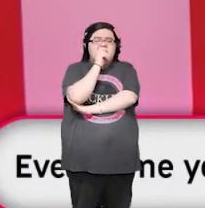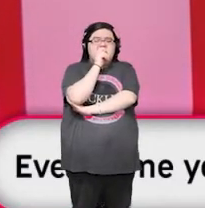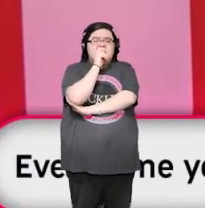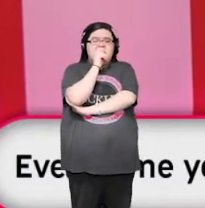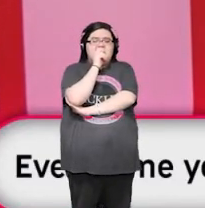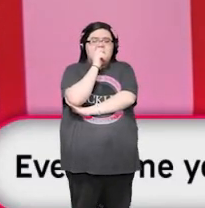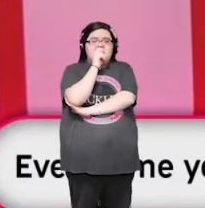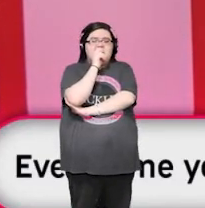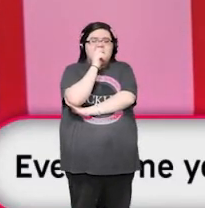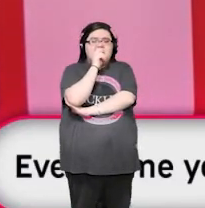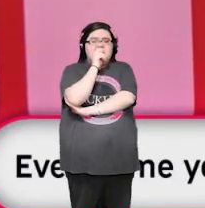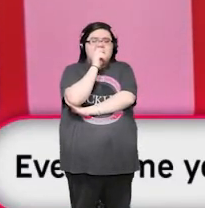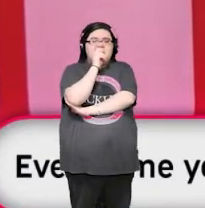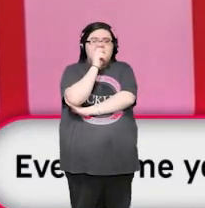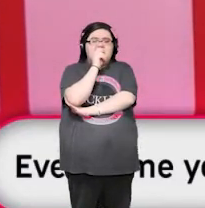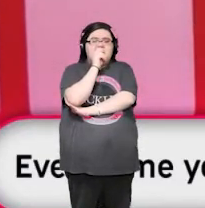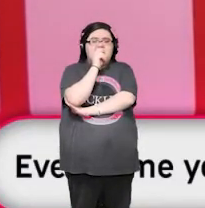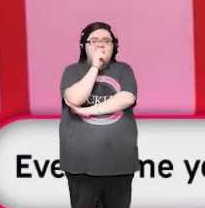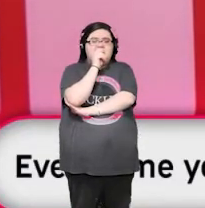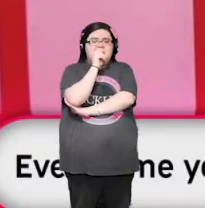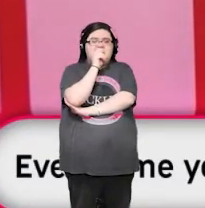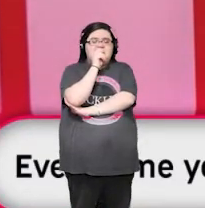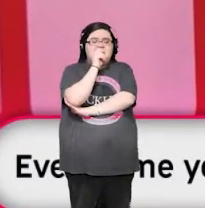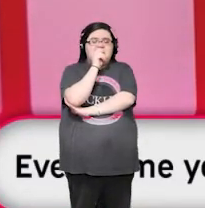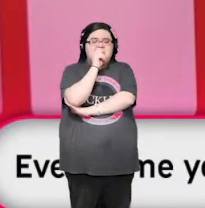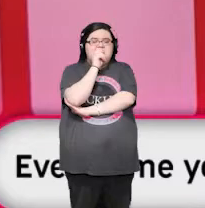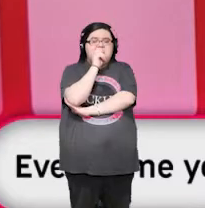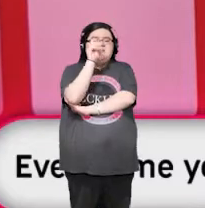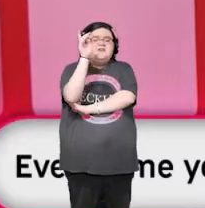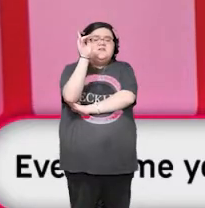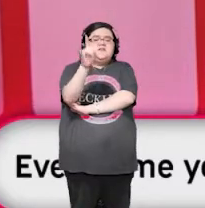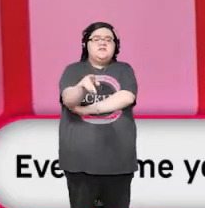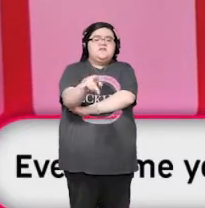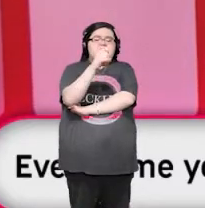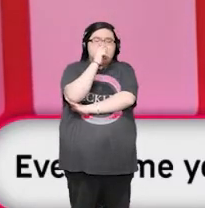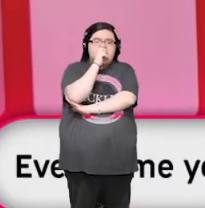on a genocide? Because it would kill the mood if you're trying to laugh and you know you laugh. And yeah, you're yeah, yeah.